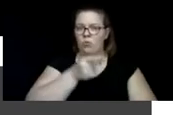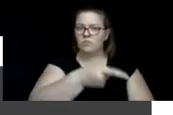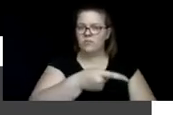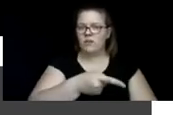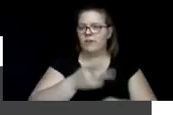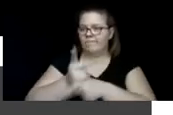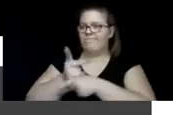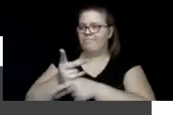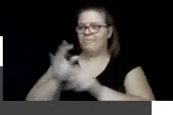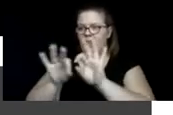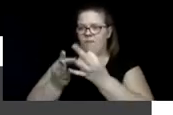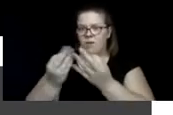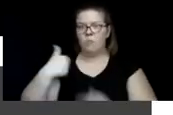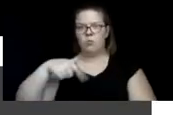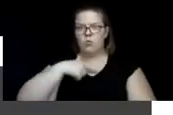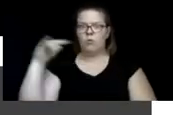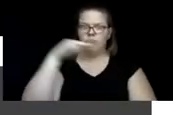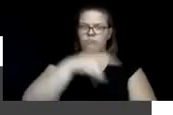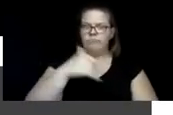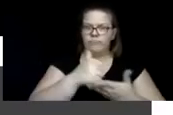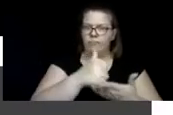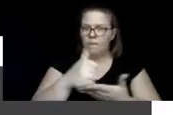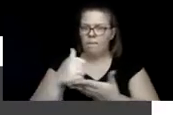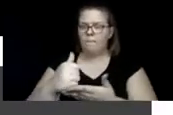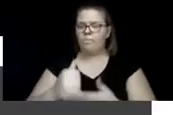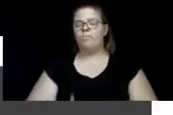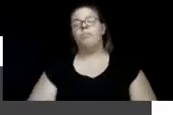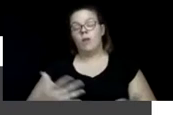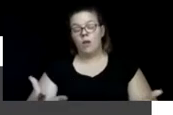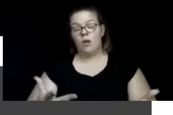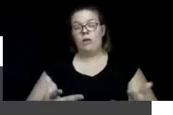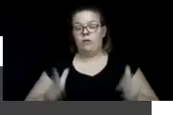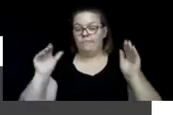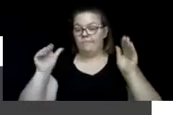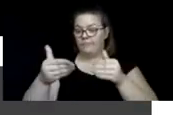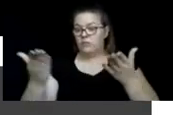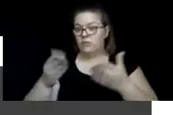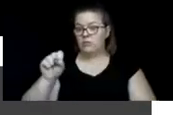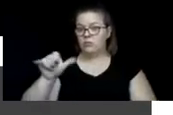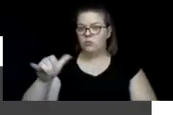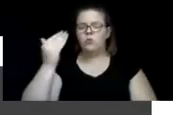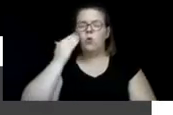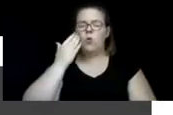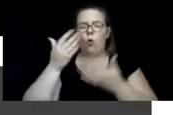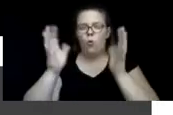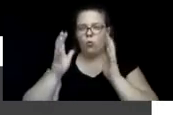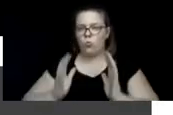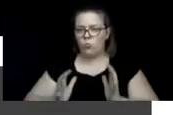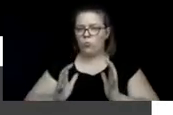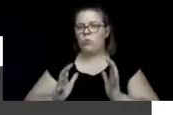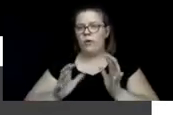really bring it home, we all know what the weather's like in Syracuse in the wintertime. There's, at any